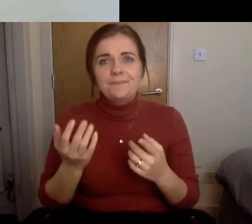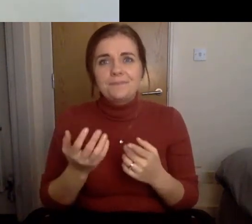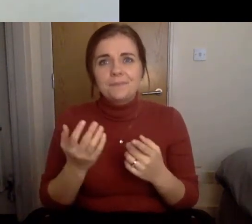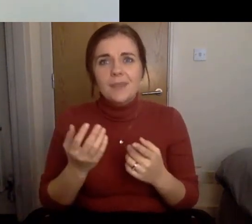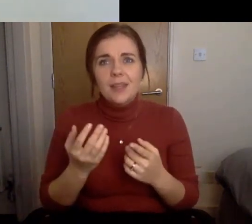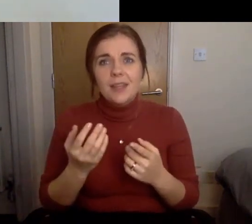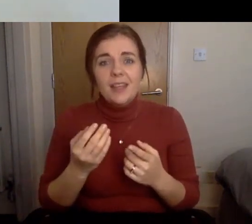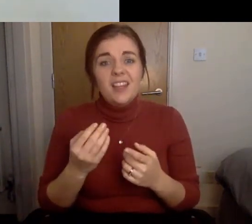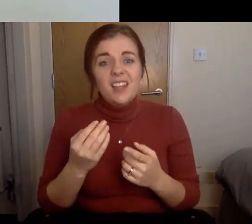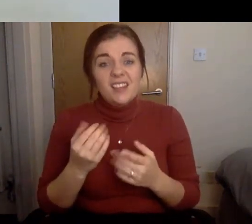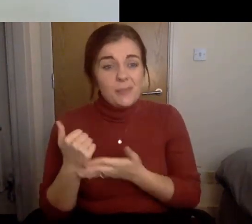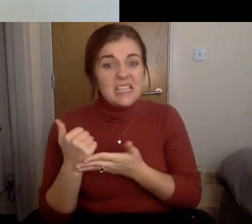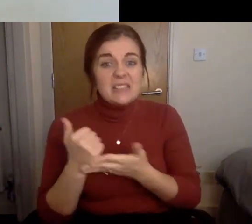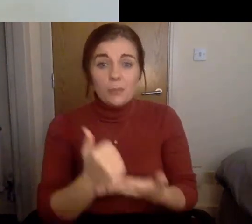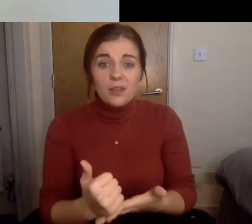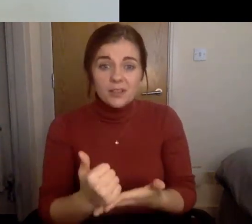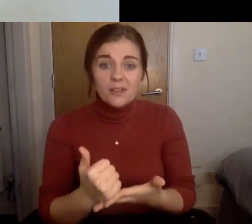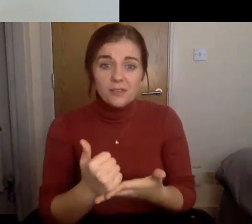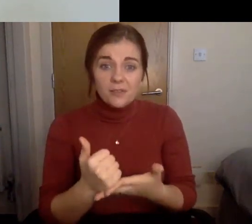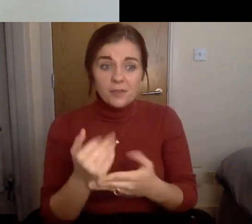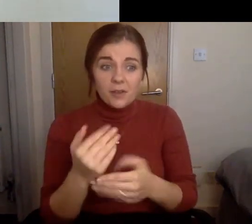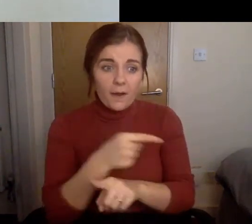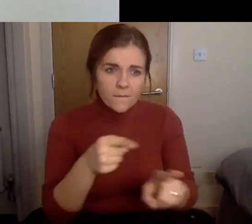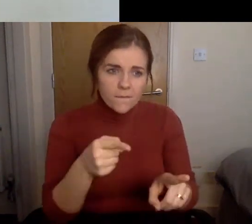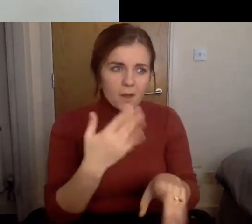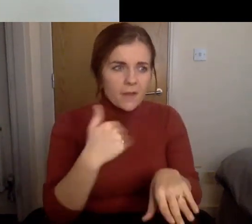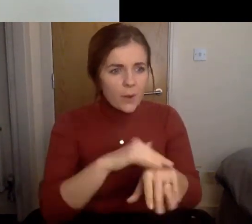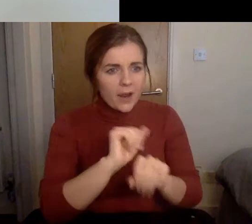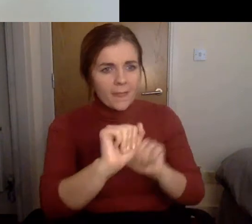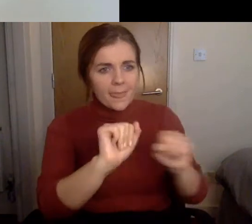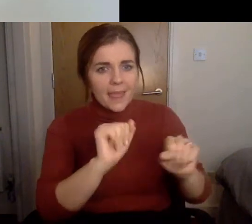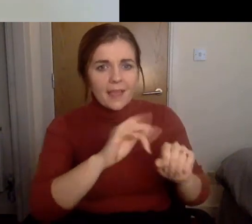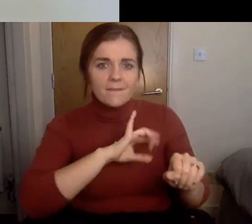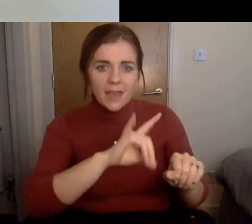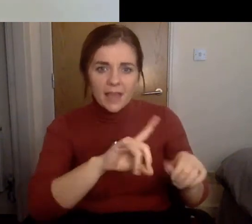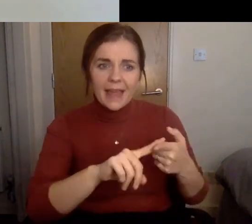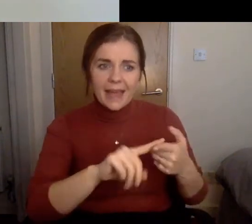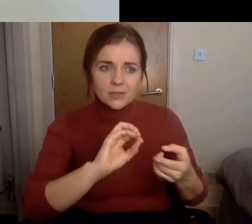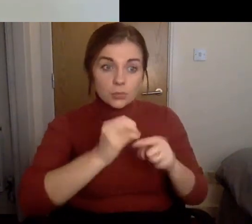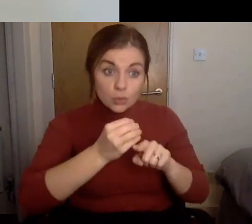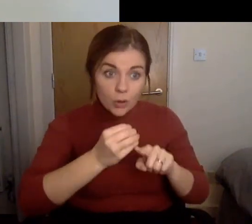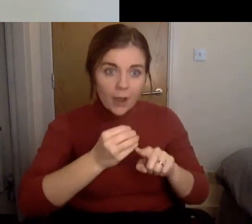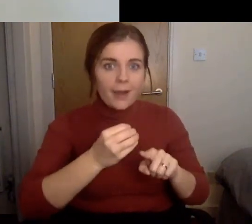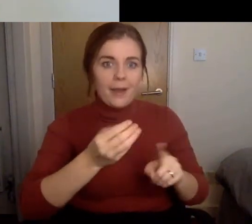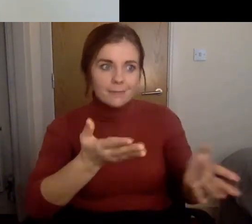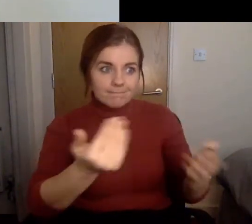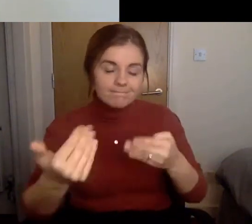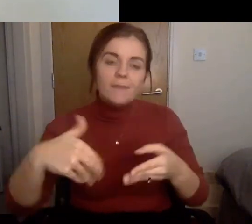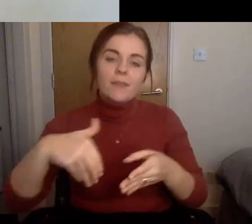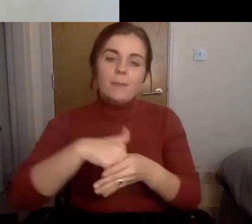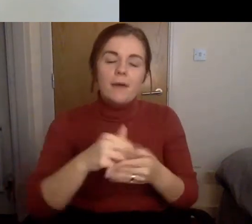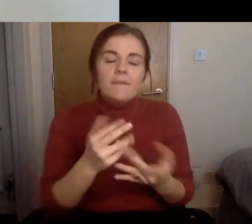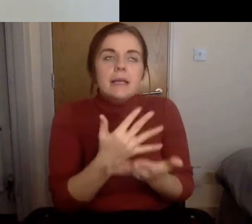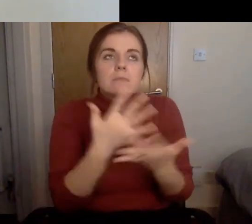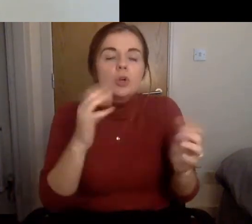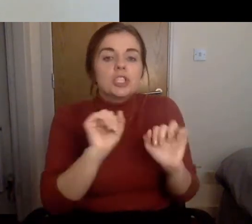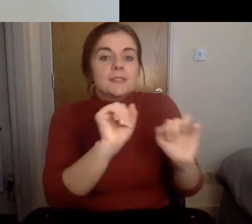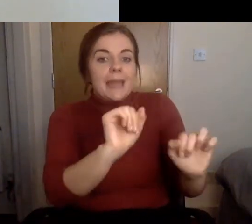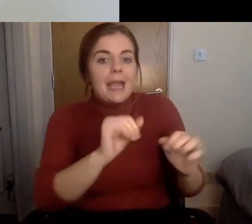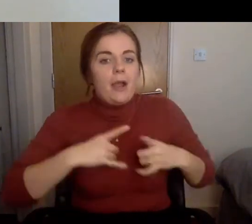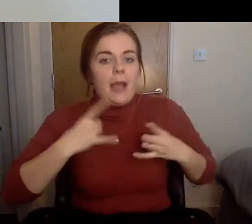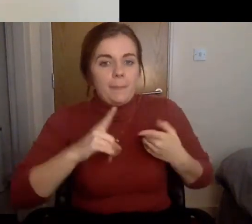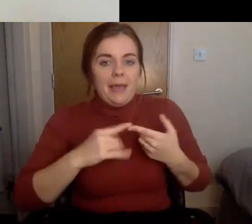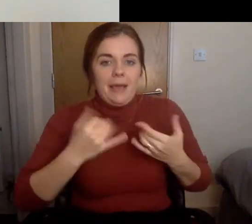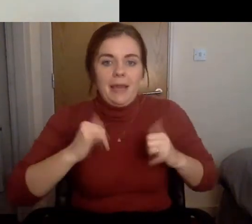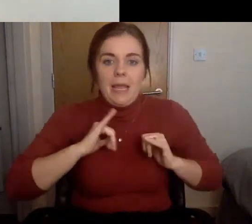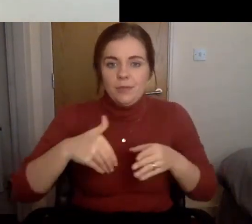be supportive of where they are, and trying to, to have them involved as much as they're, happy and able